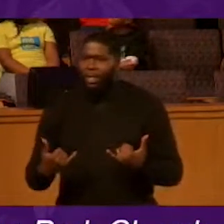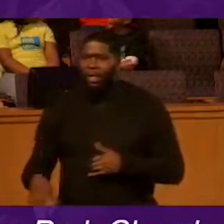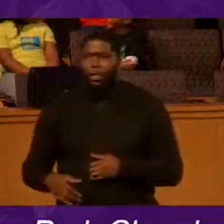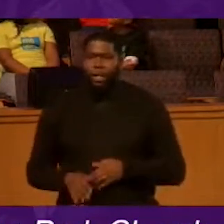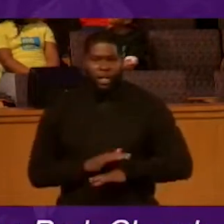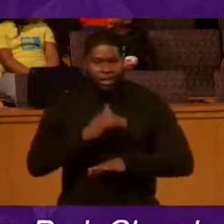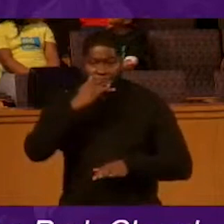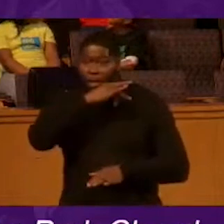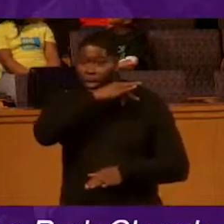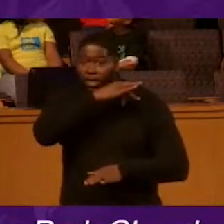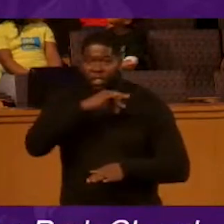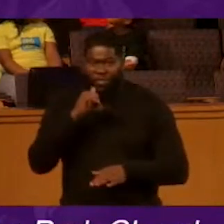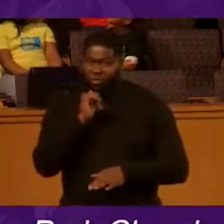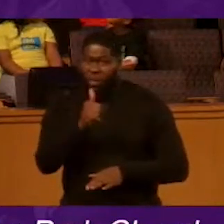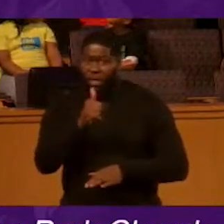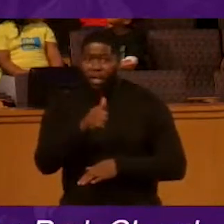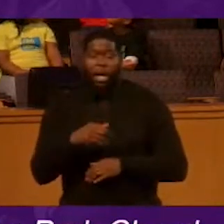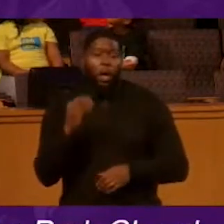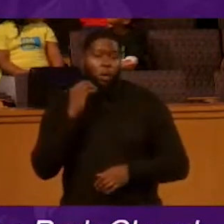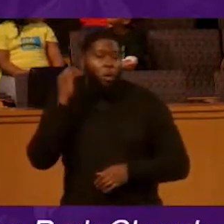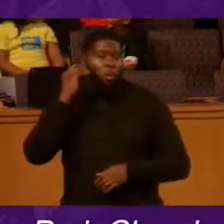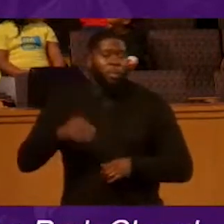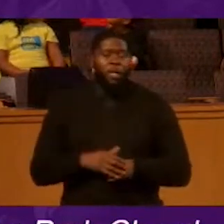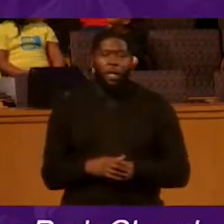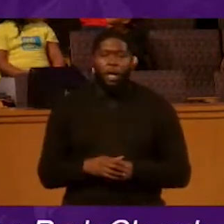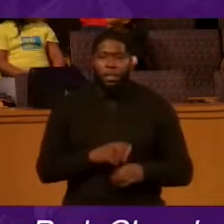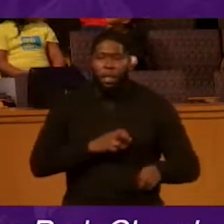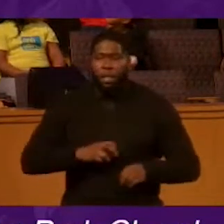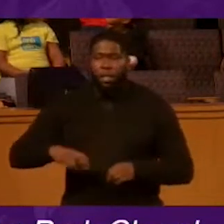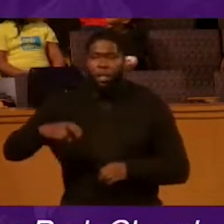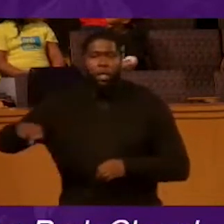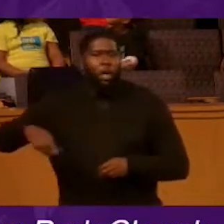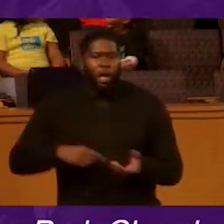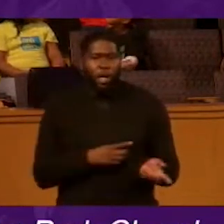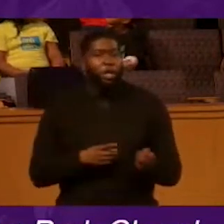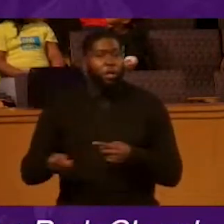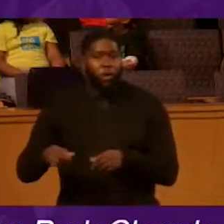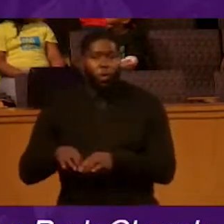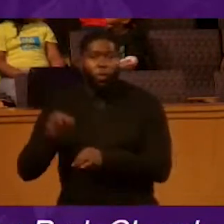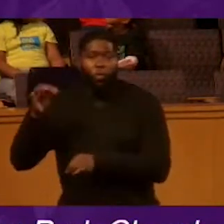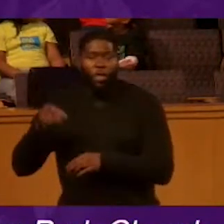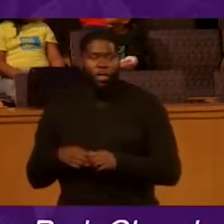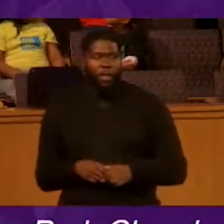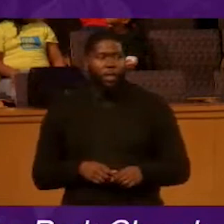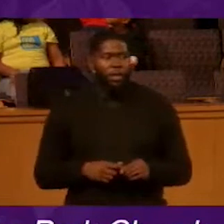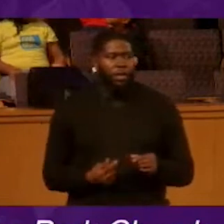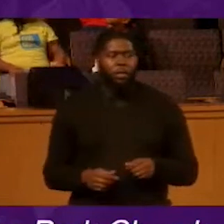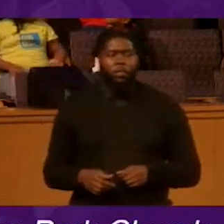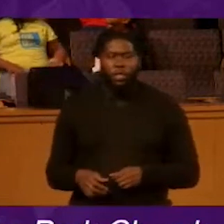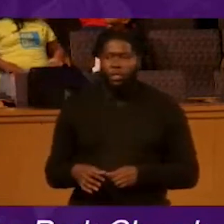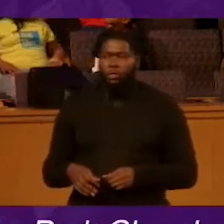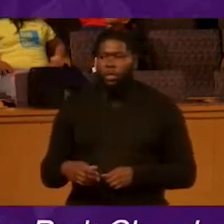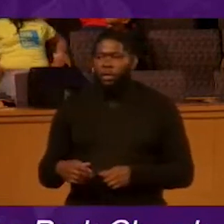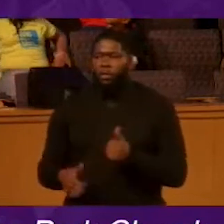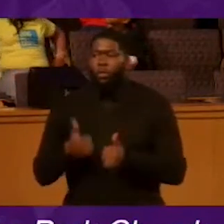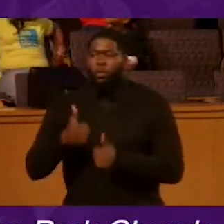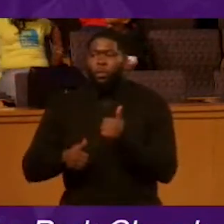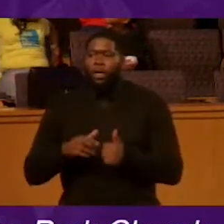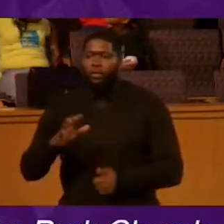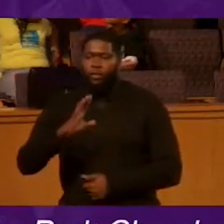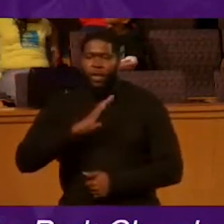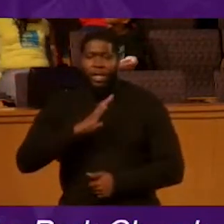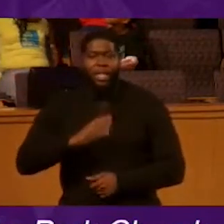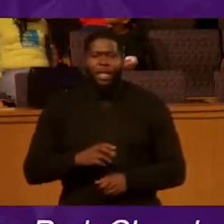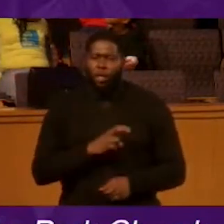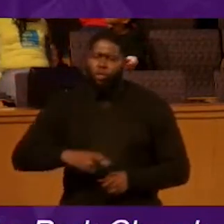home, every time he has a trip, I have the option of tagging along, which has been fun. But he travels a